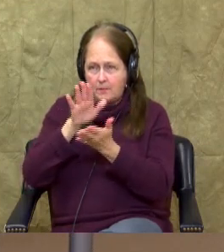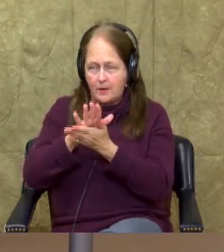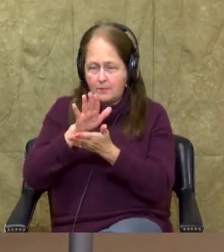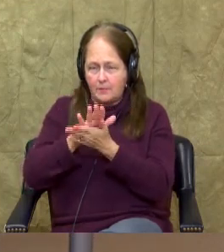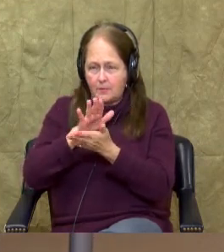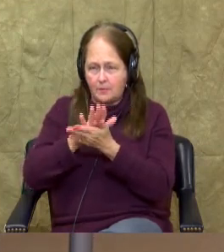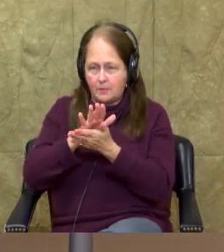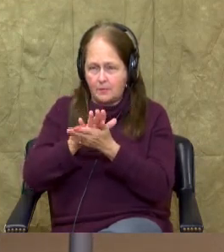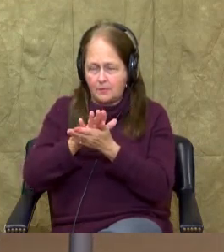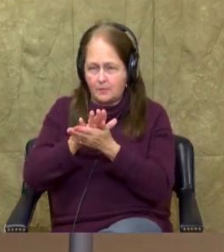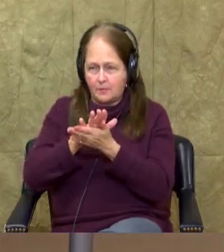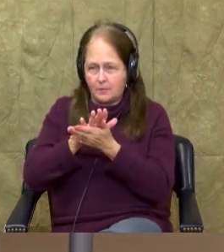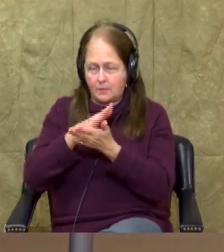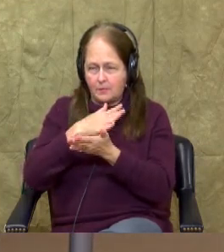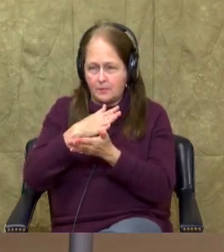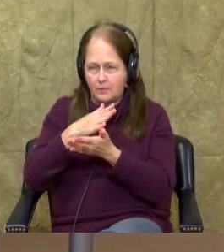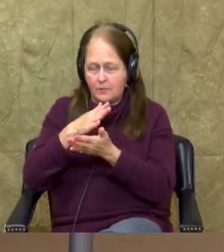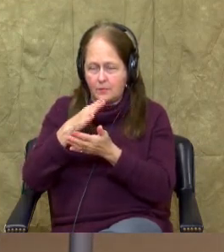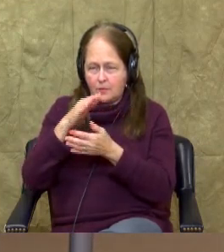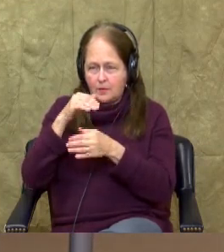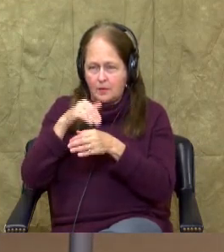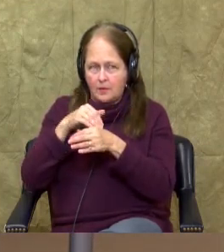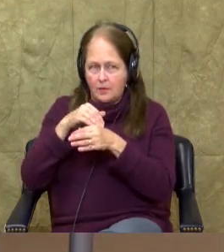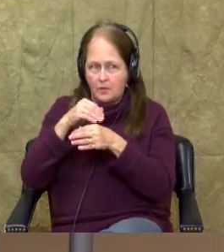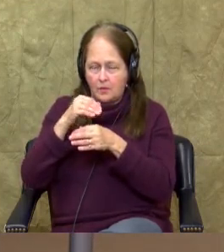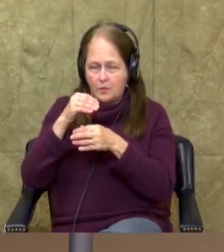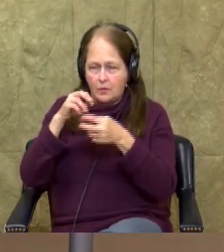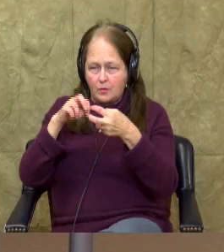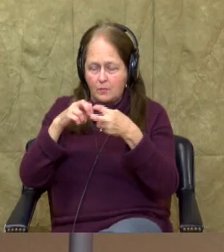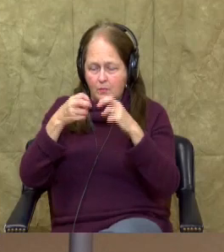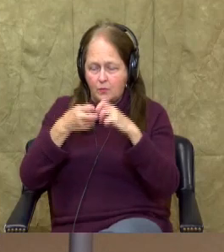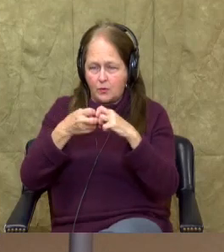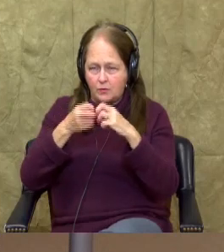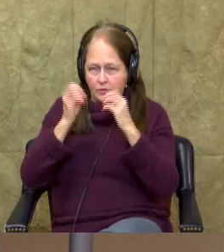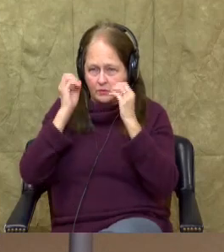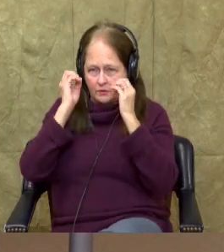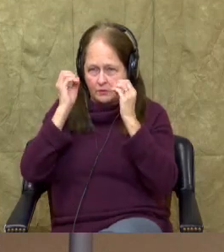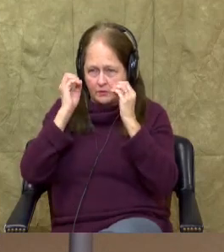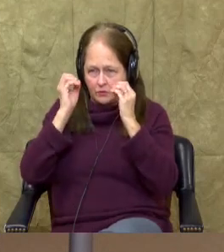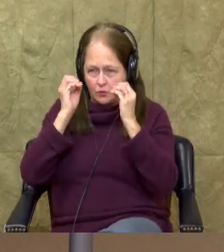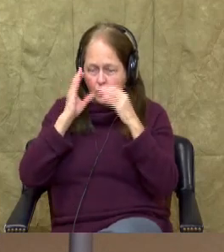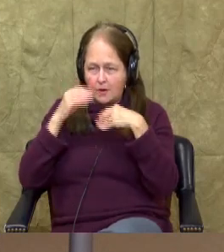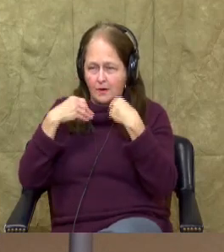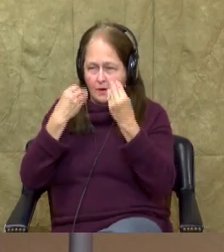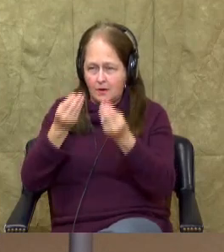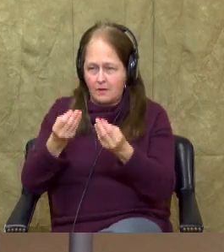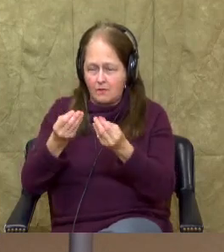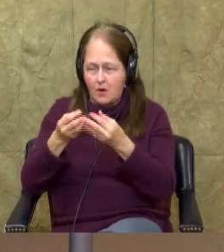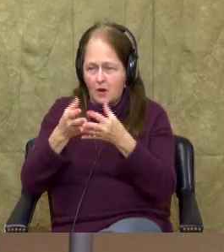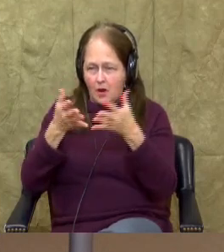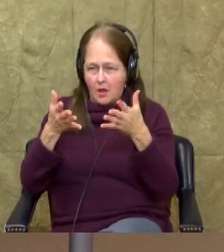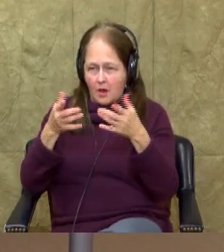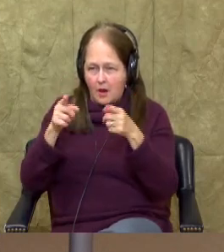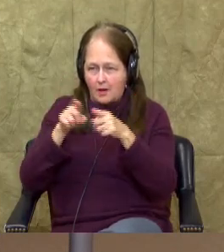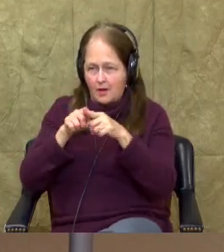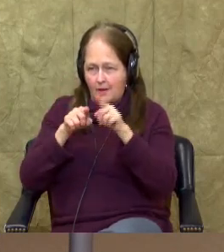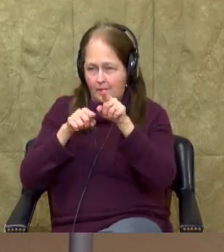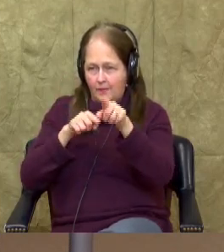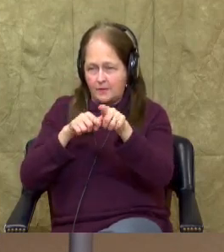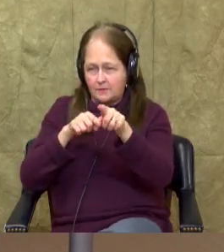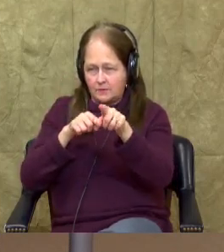please try this at home, because your problems that your teacher is going to give you are going to be a lot like